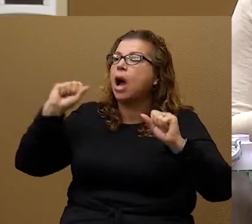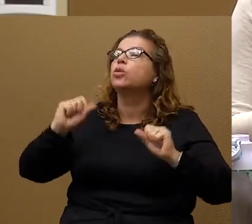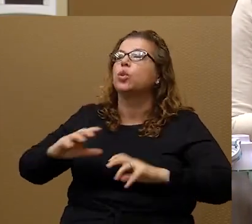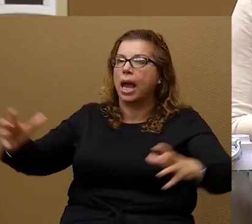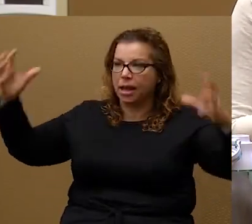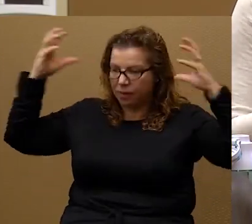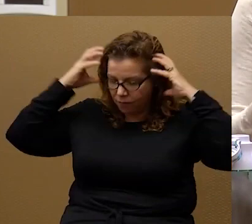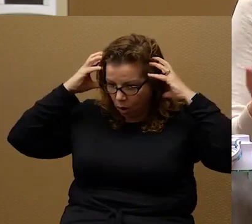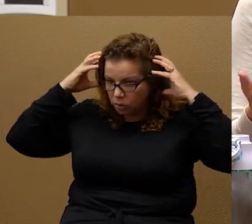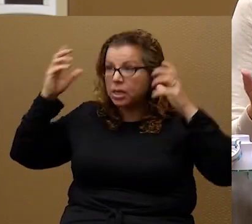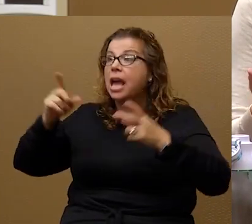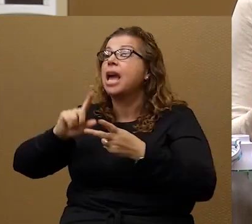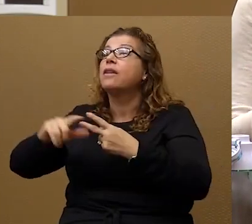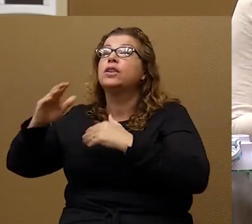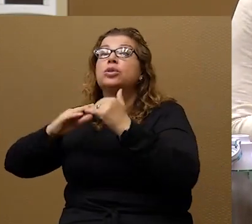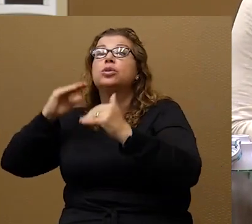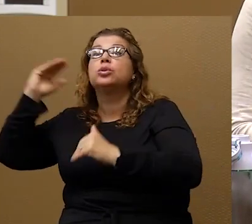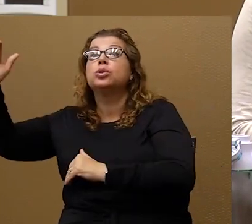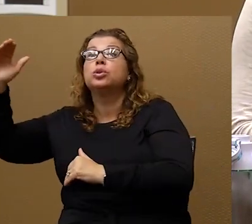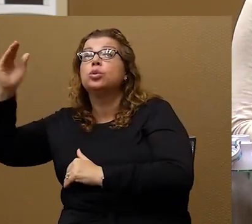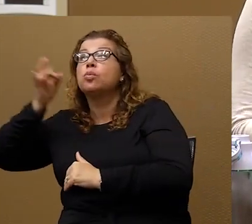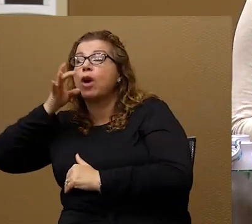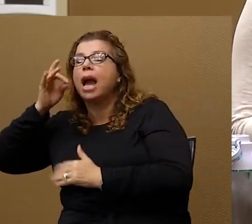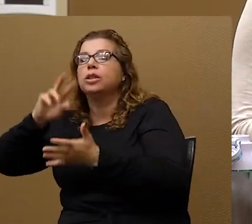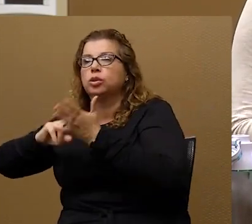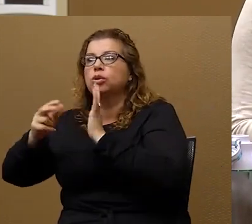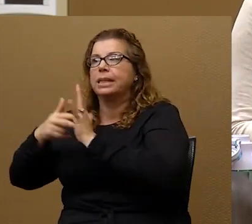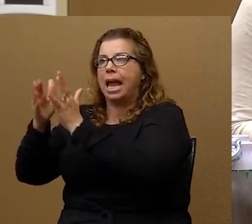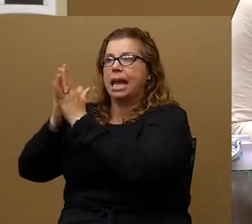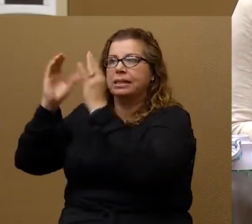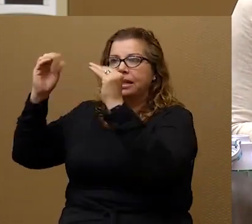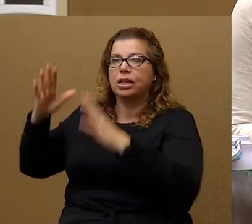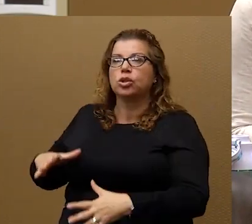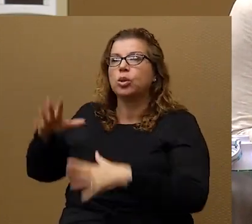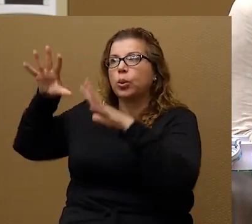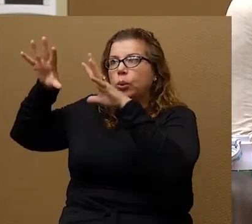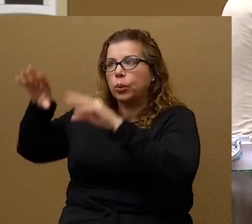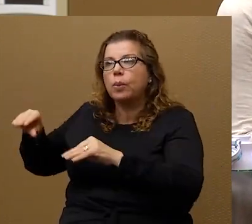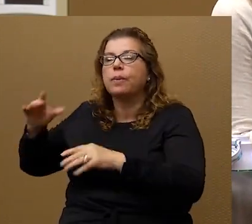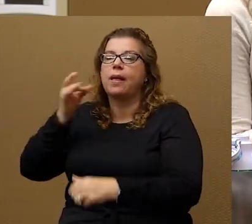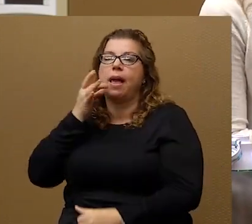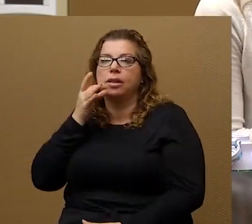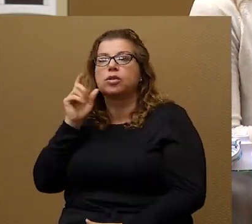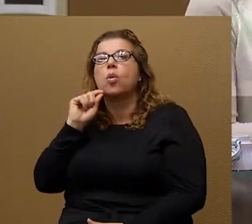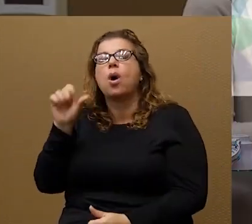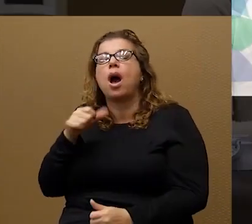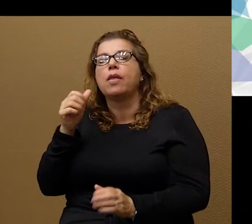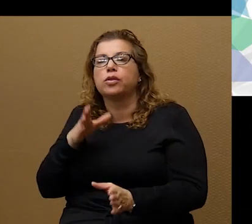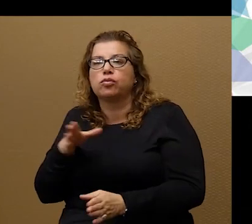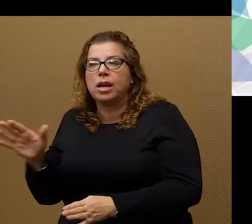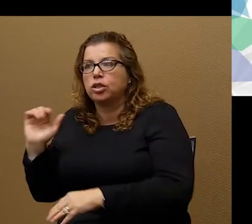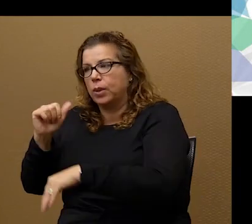ask the teacher to dim the lights if possible. Or there's other strategies that we can put in place.